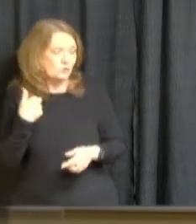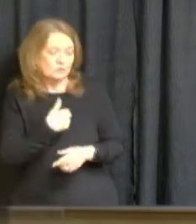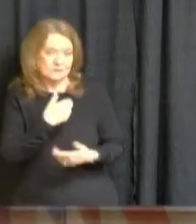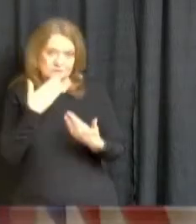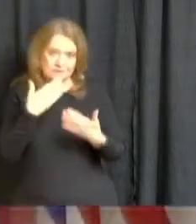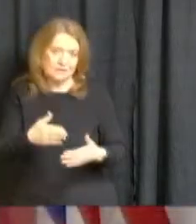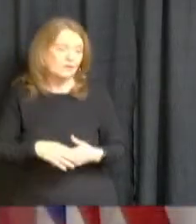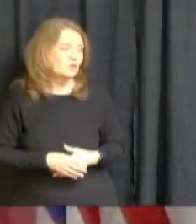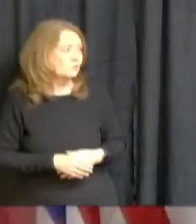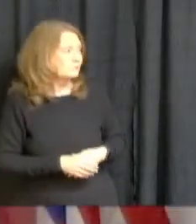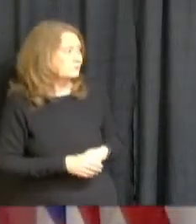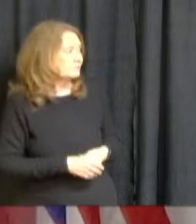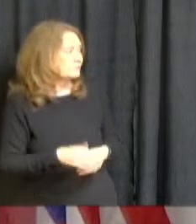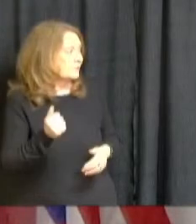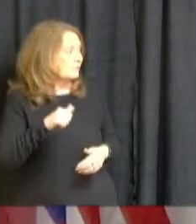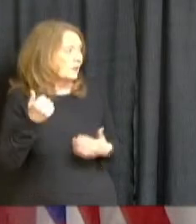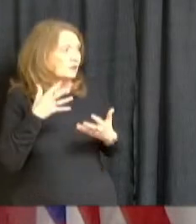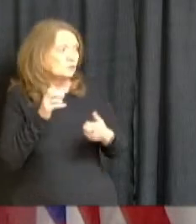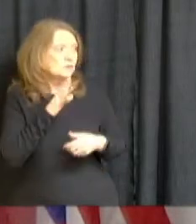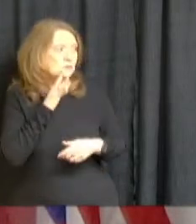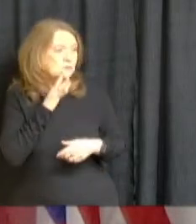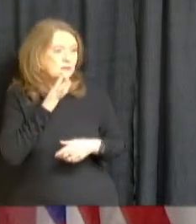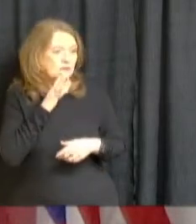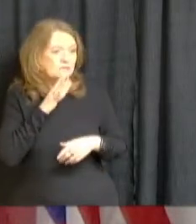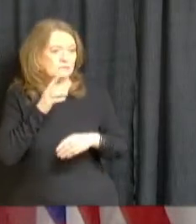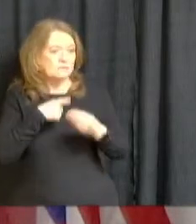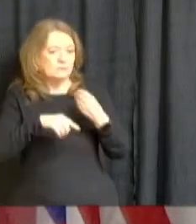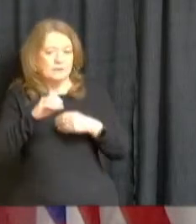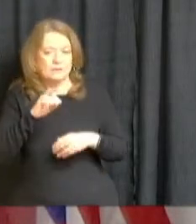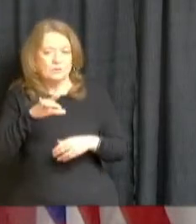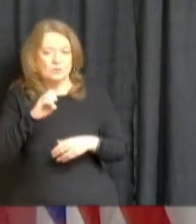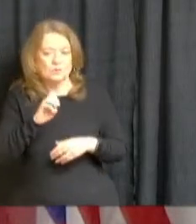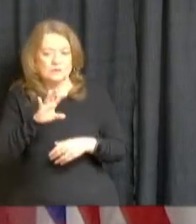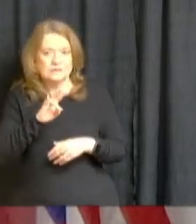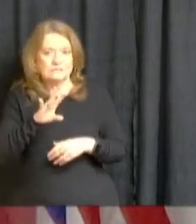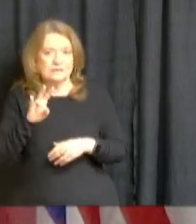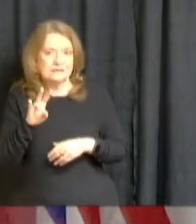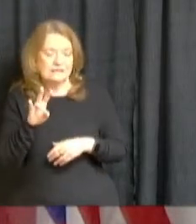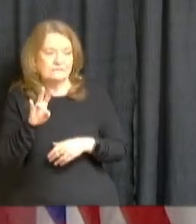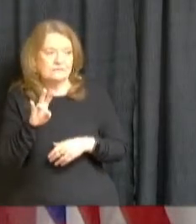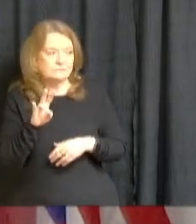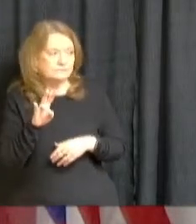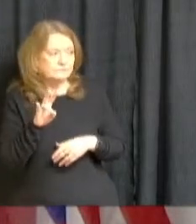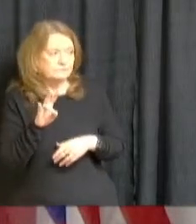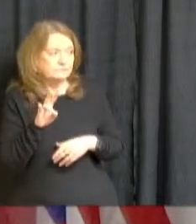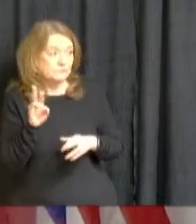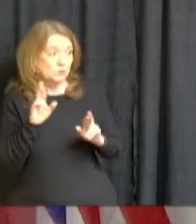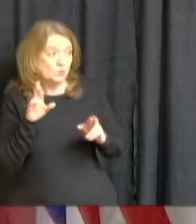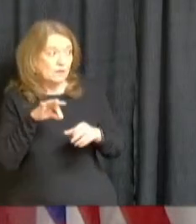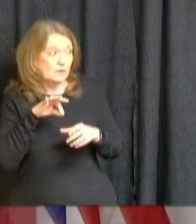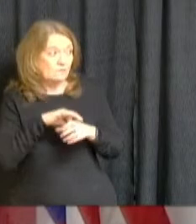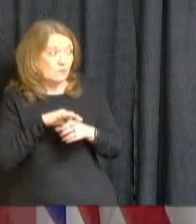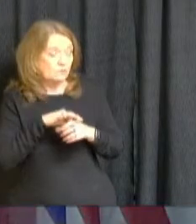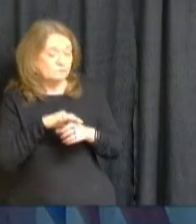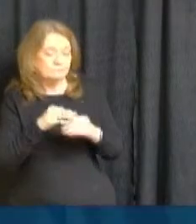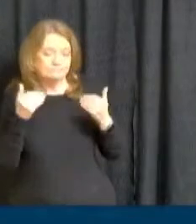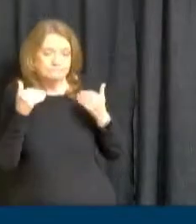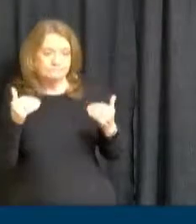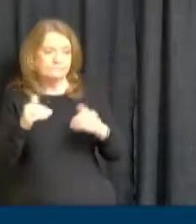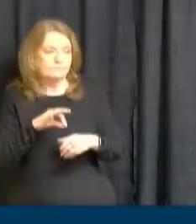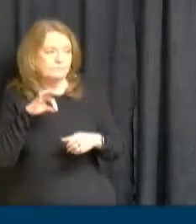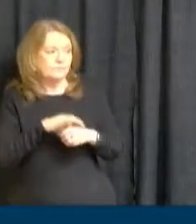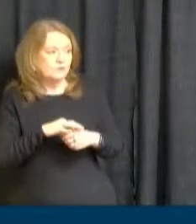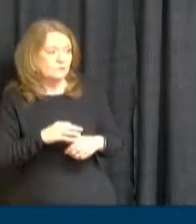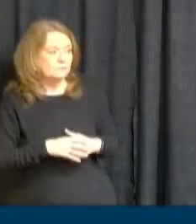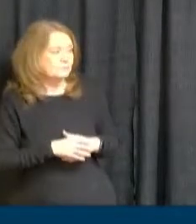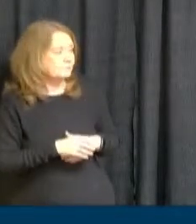you. Anyone else wish to speak on ordinance 77? Are you ready to vote? All members, please